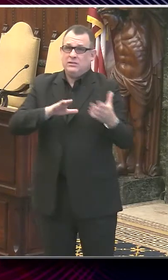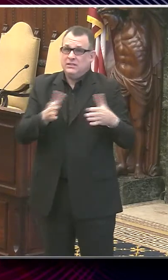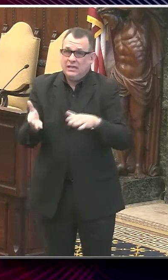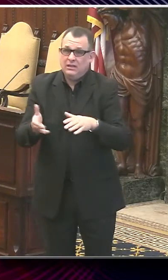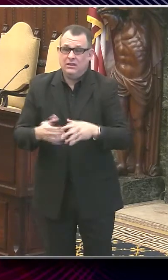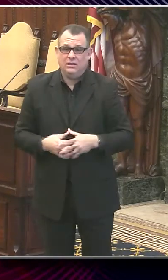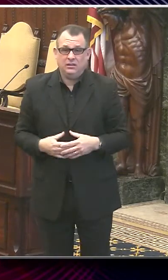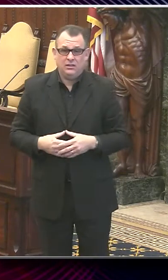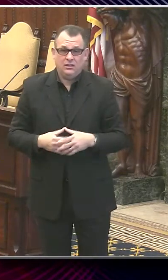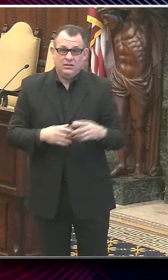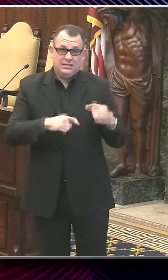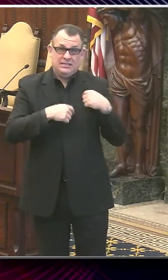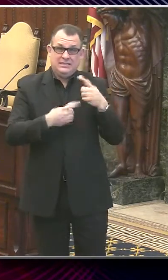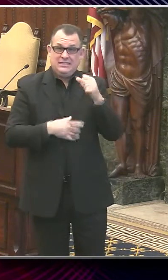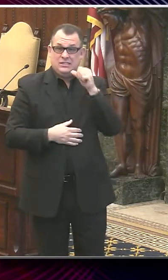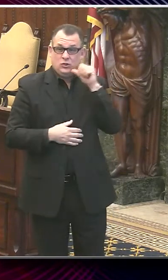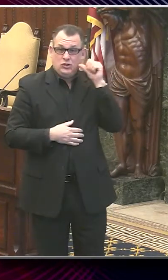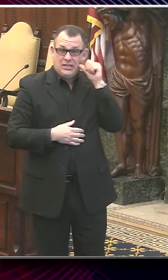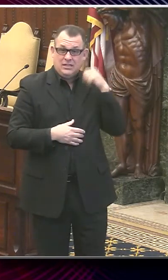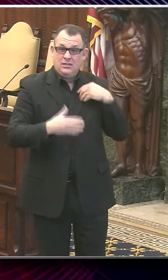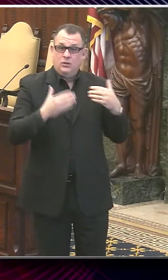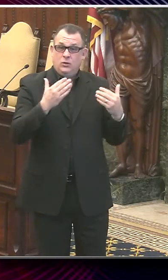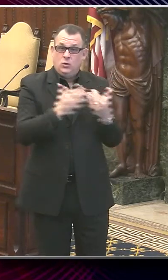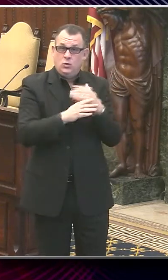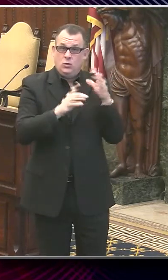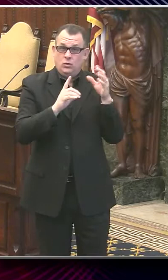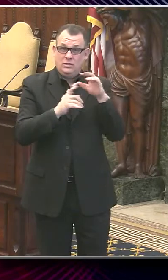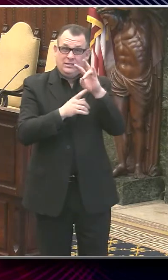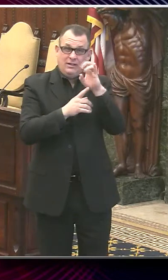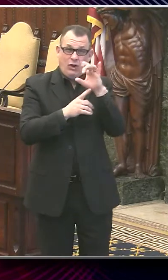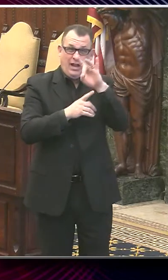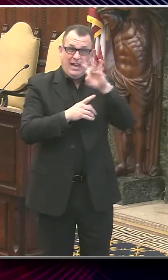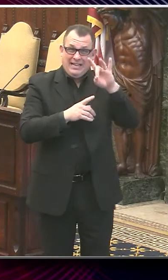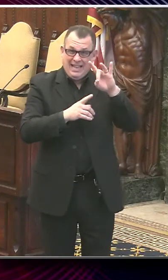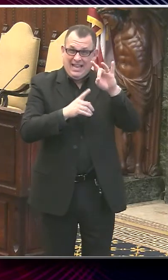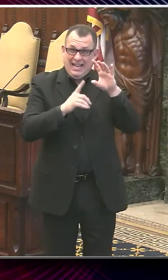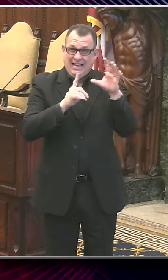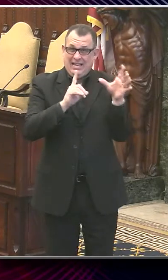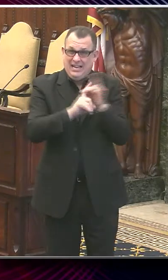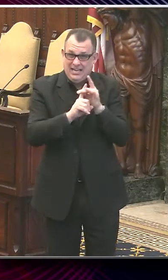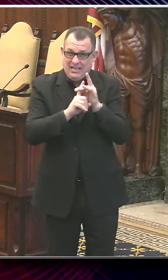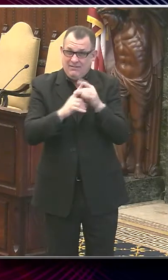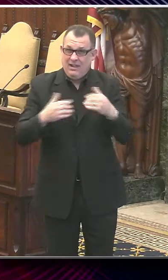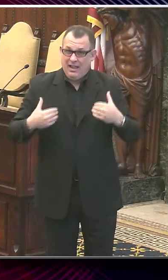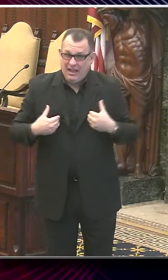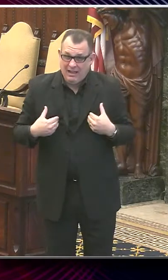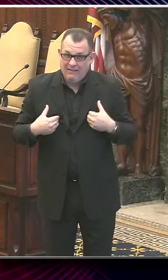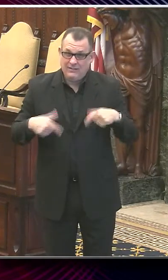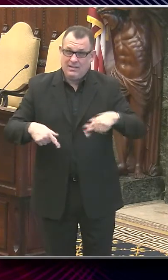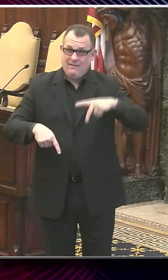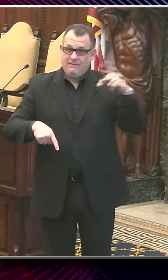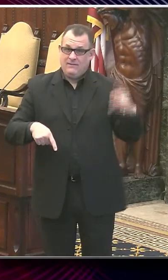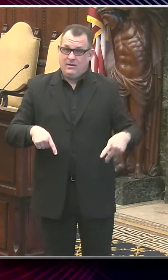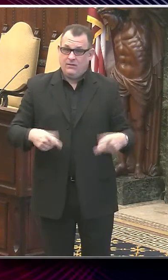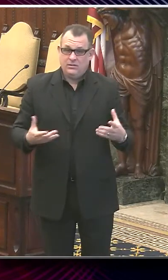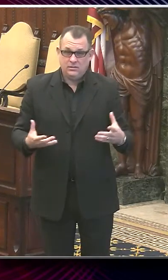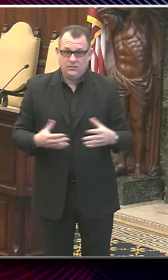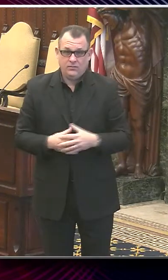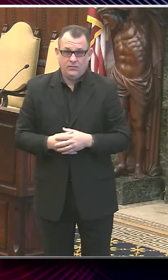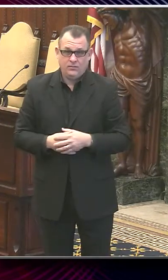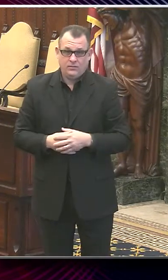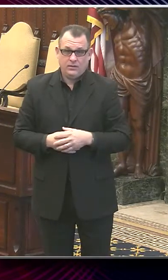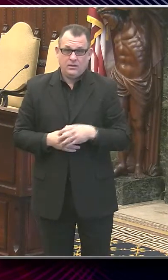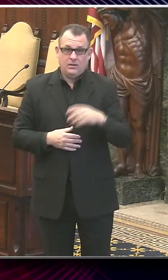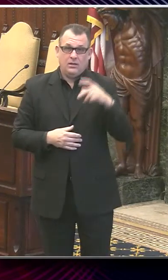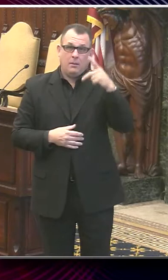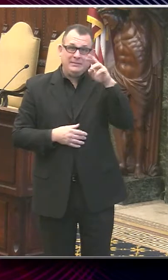Since this time yesterday, we've identified 713 new cases of the coronavirus infection in Philadelphia residents diagnosed either by the PCR test